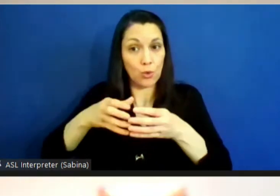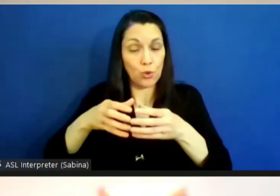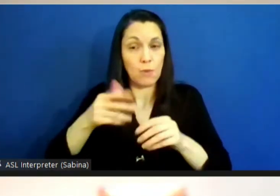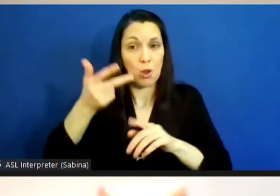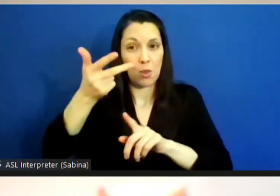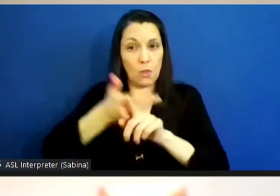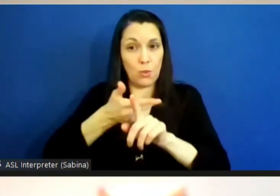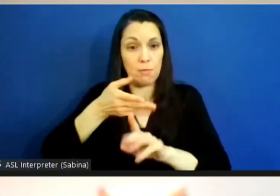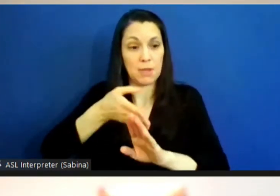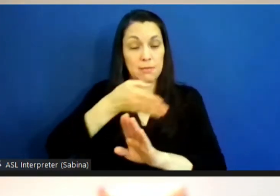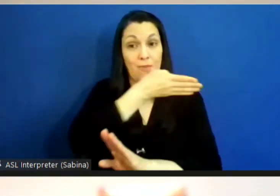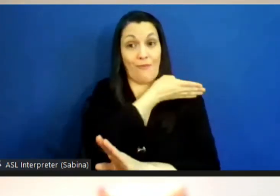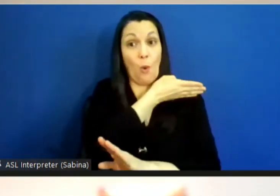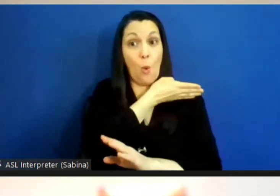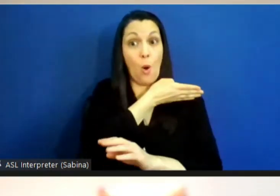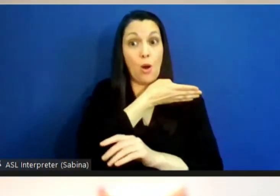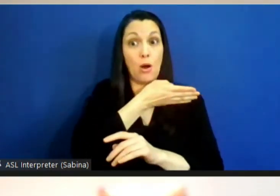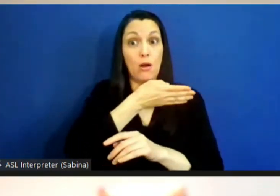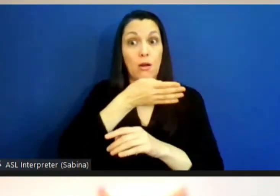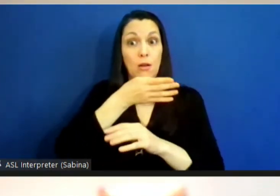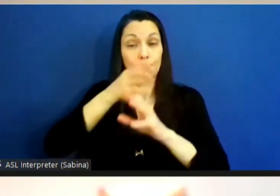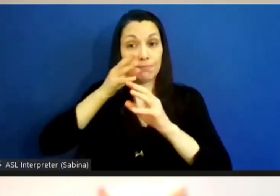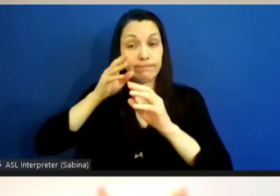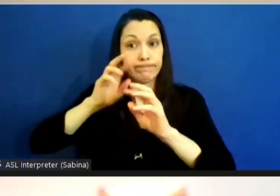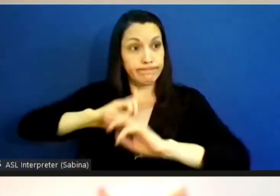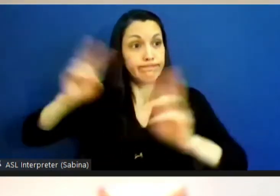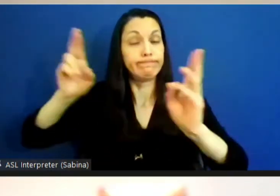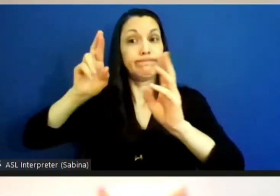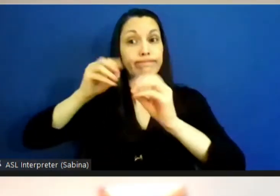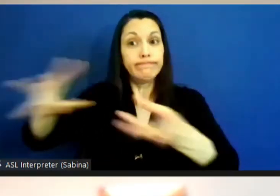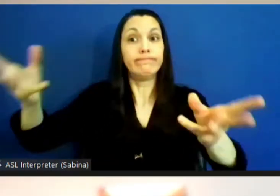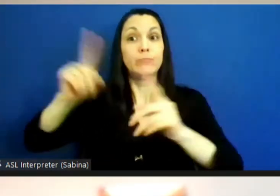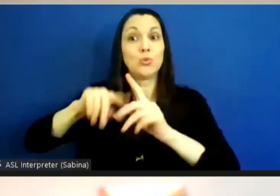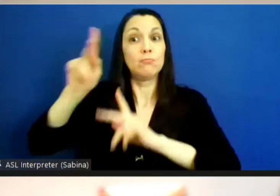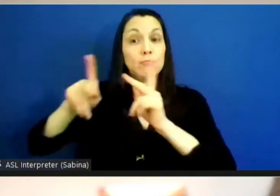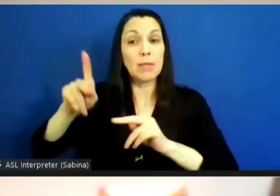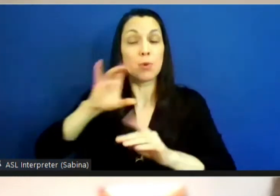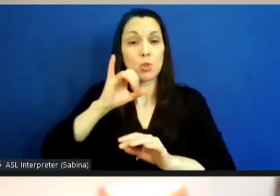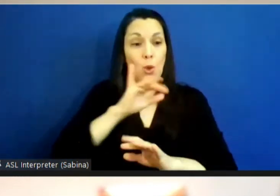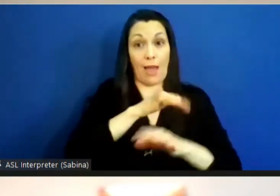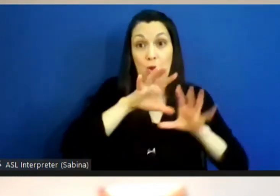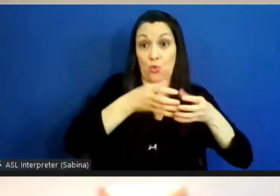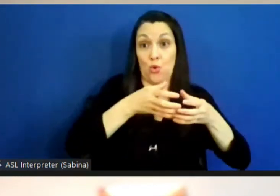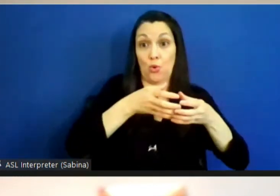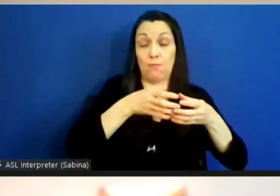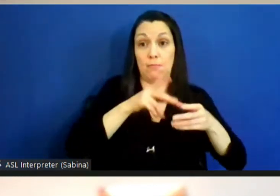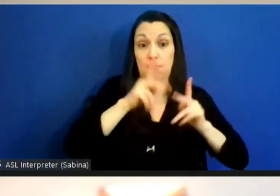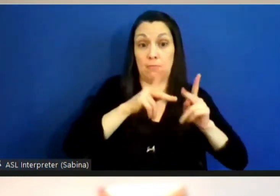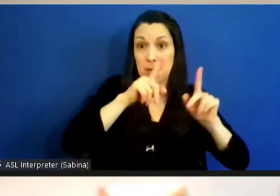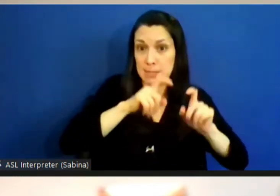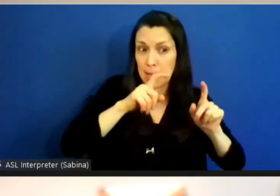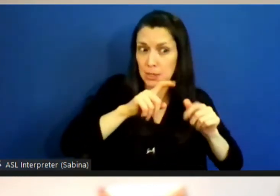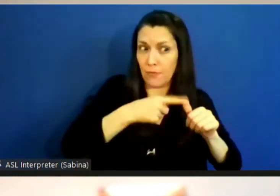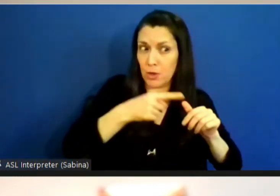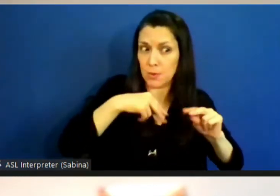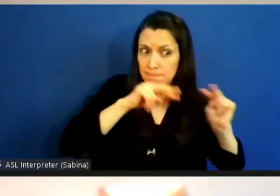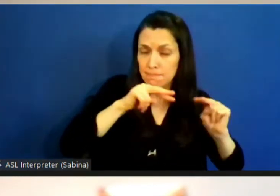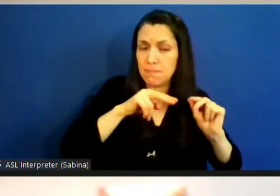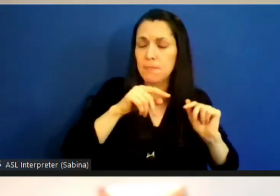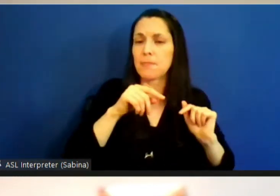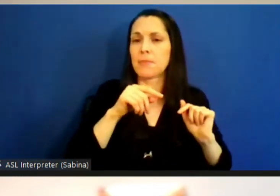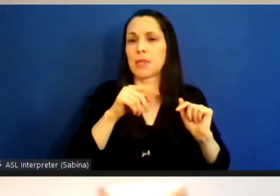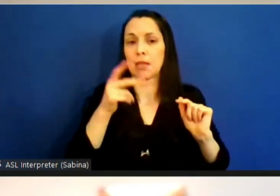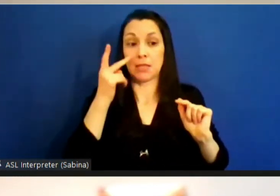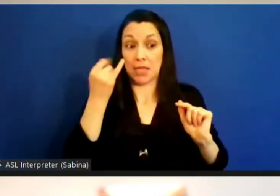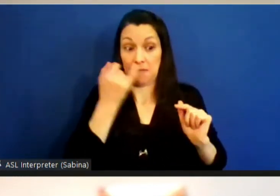before they were available to the rest of us. And so they were the people who we were looking at then to see if it was